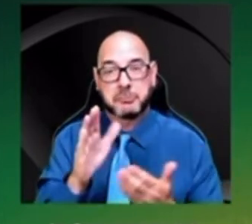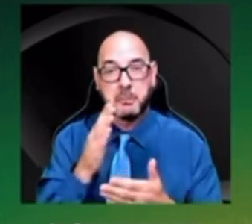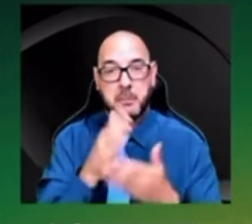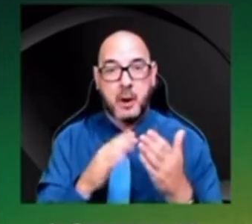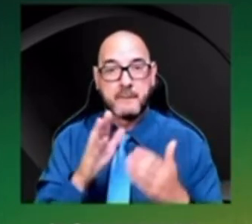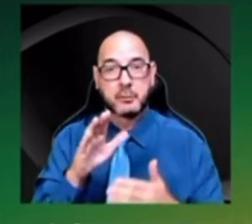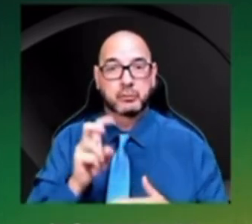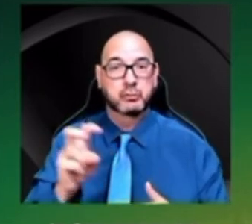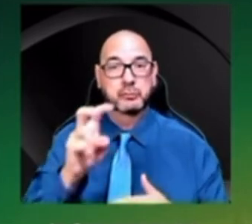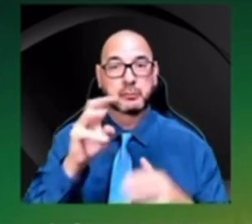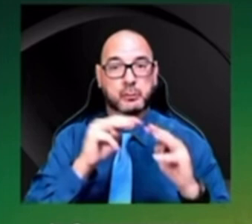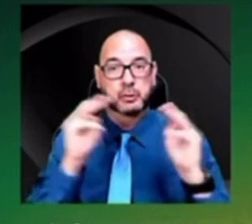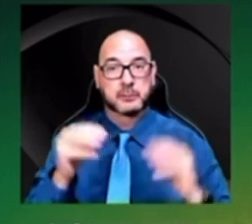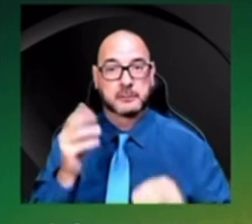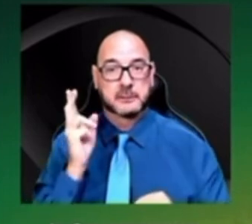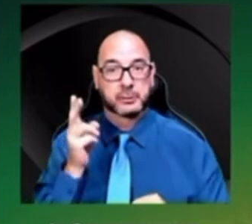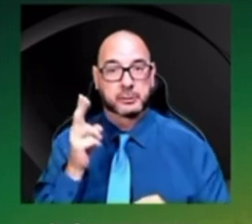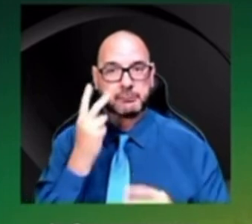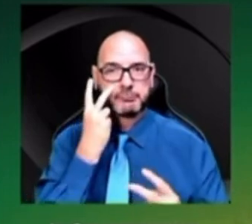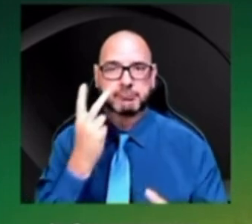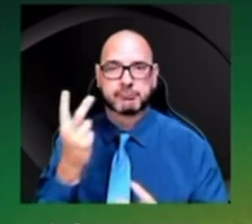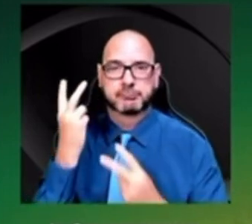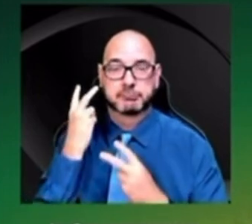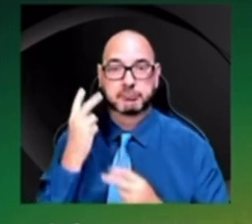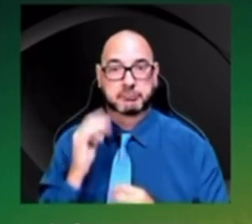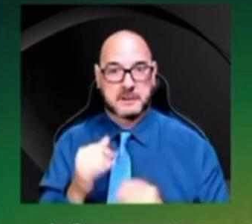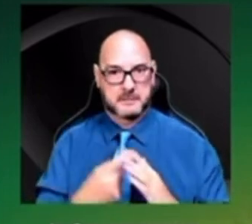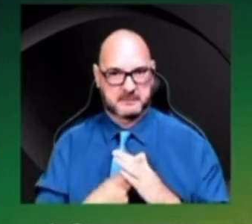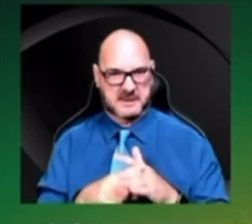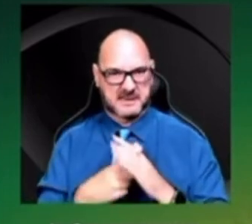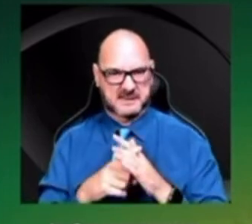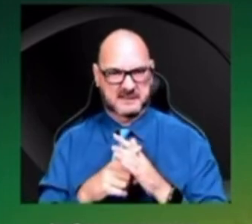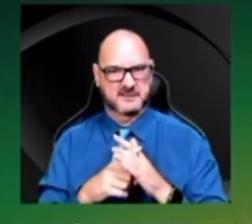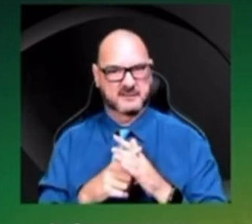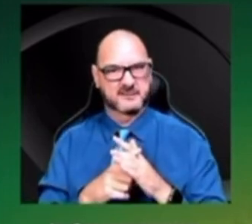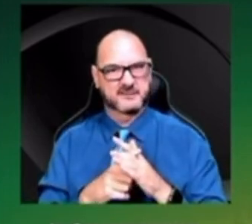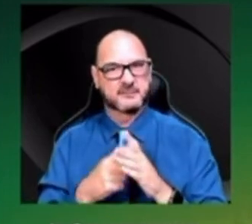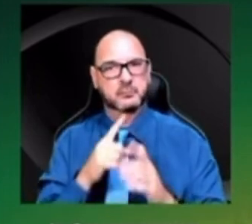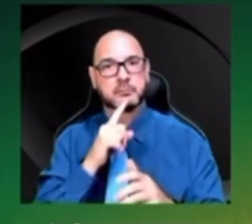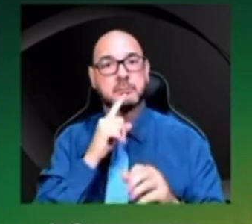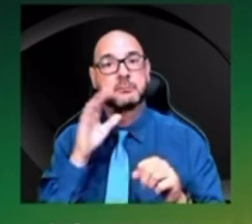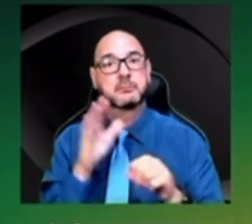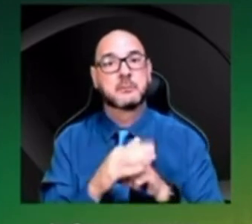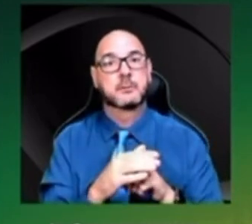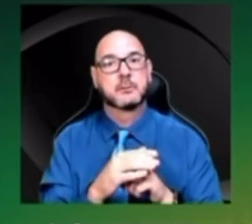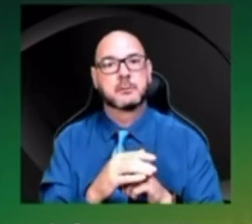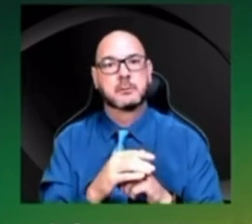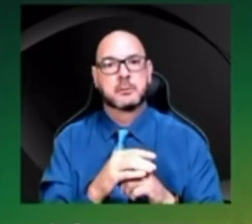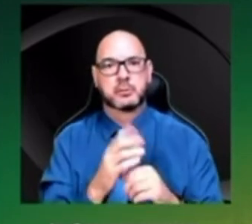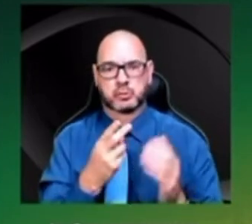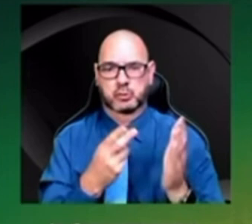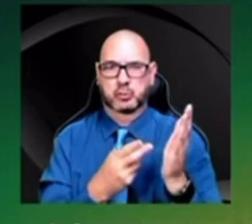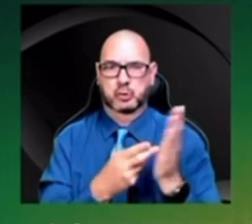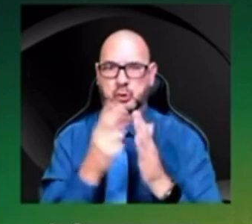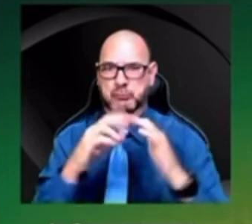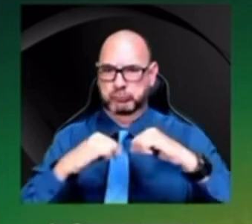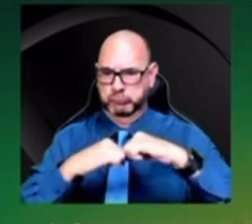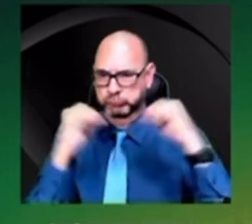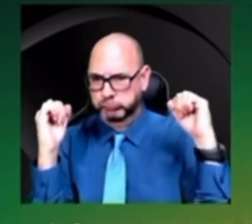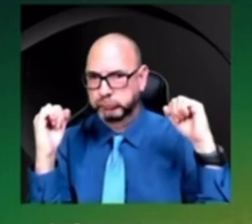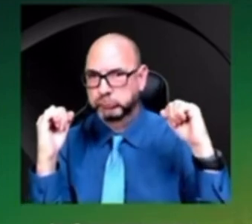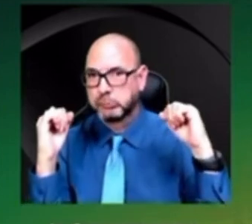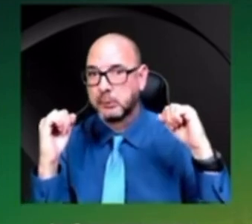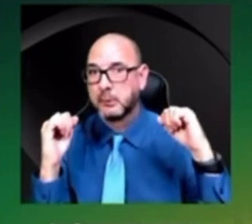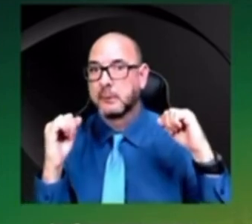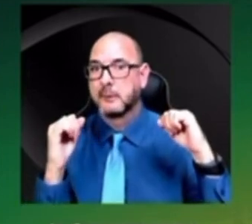place from the beginning that was committed to the unvarnished truth. And I know you visited Cape Coast Castle in Ghana, and you said